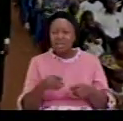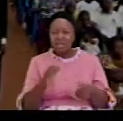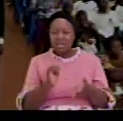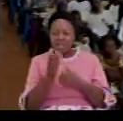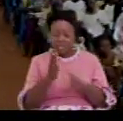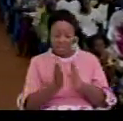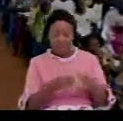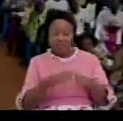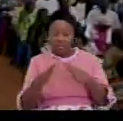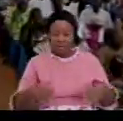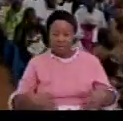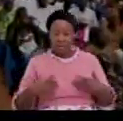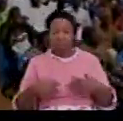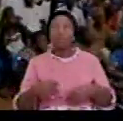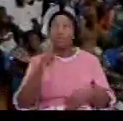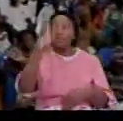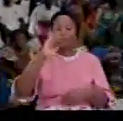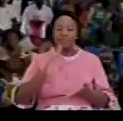forgive you.